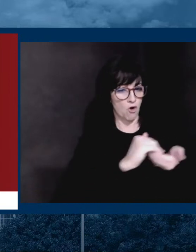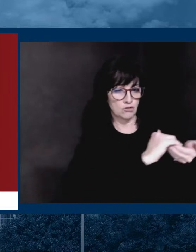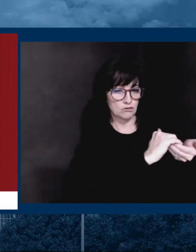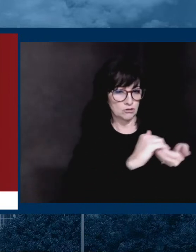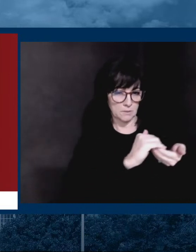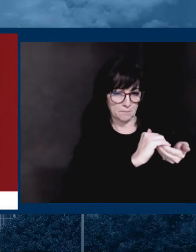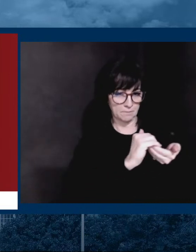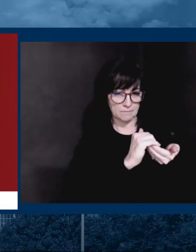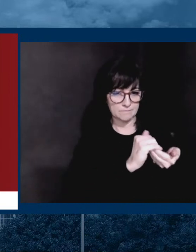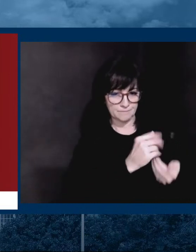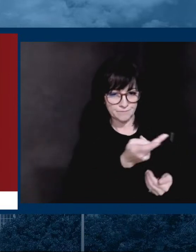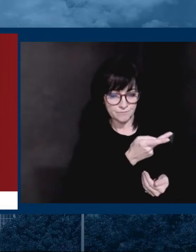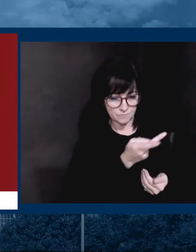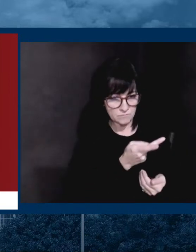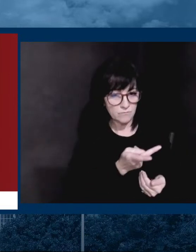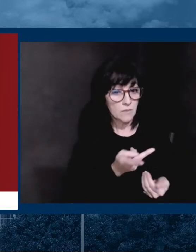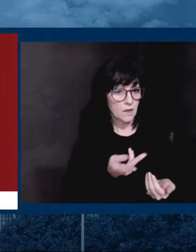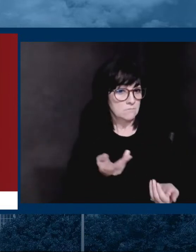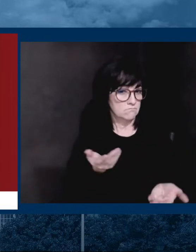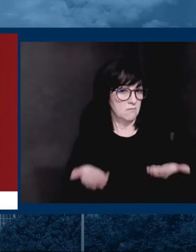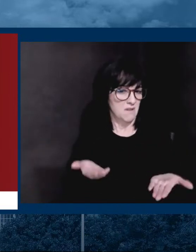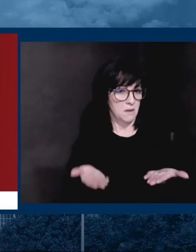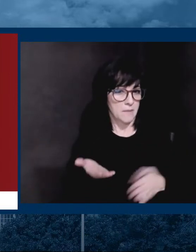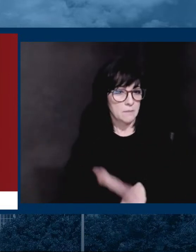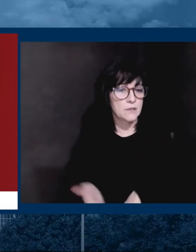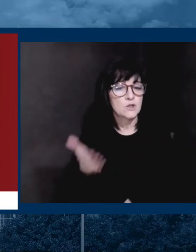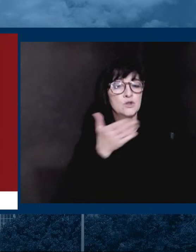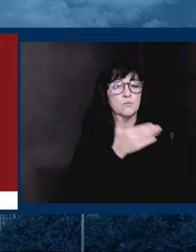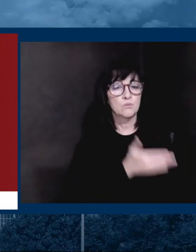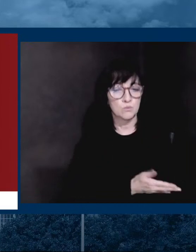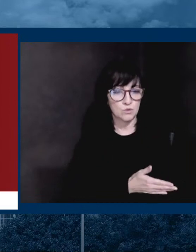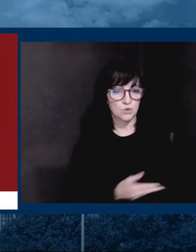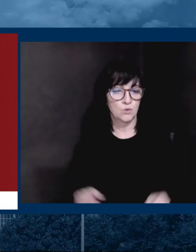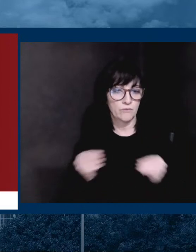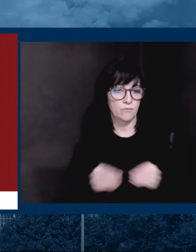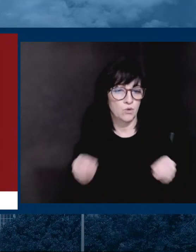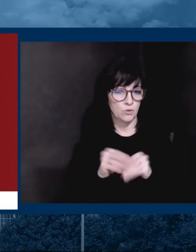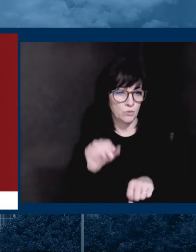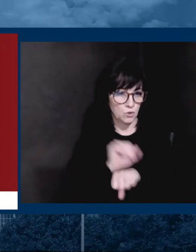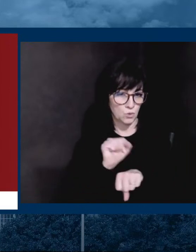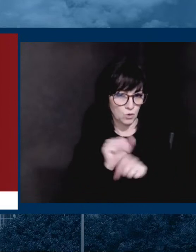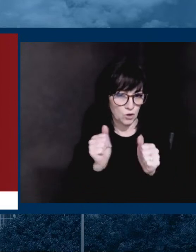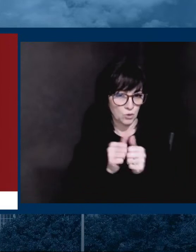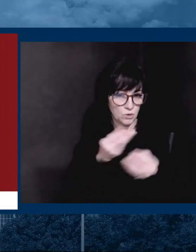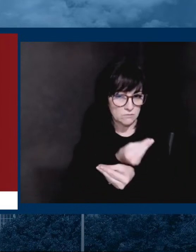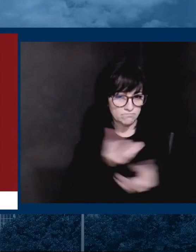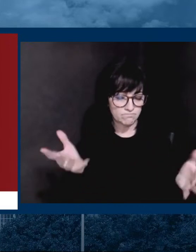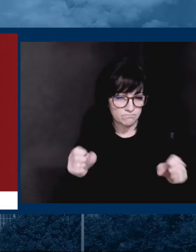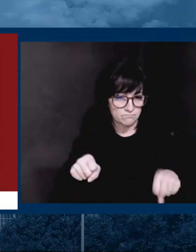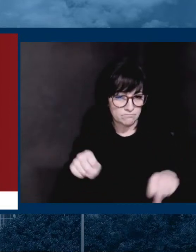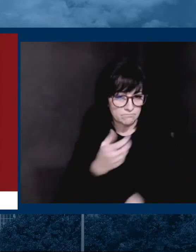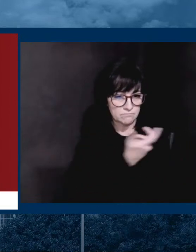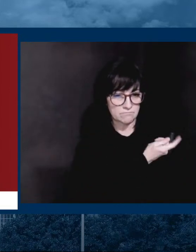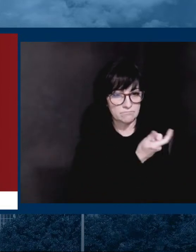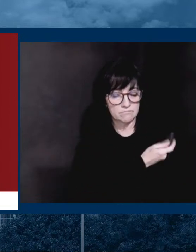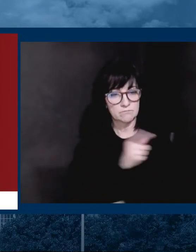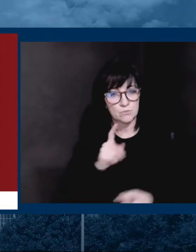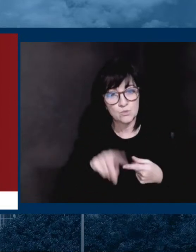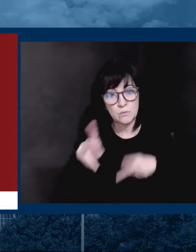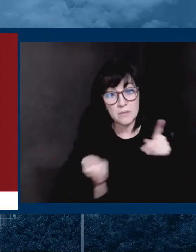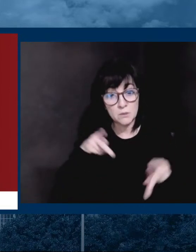in scaling up vaccinations here in Delaware. Just some really extraordinary work. We have our contact tracing team on the field as